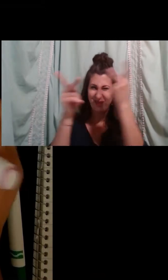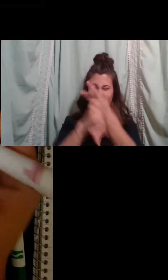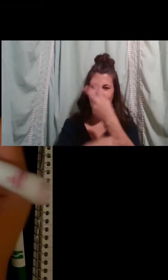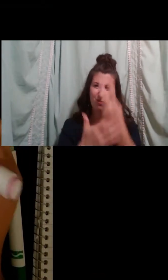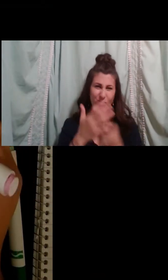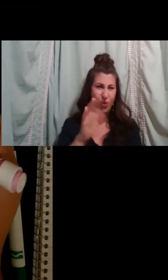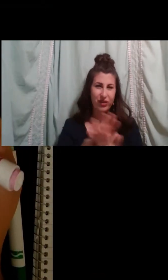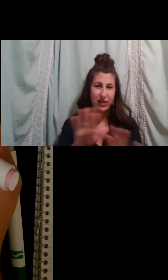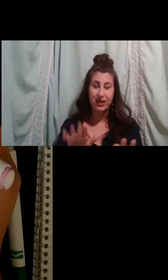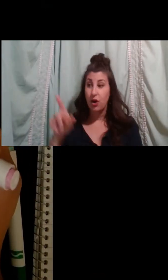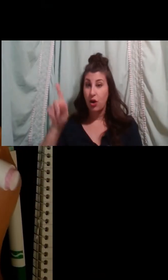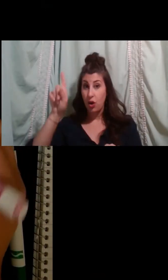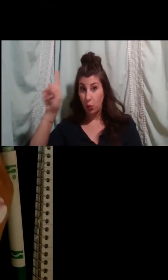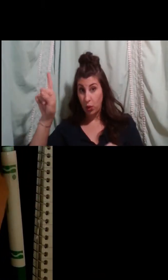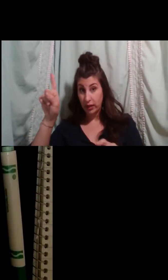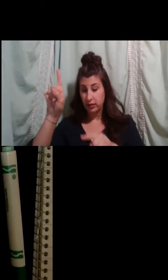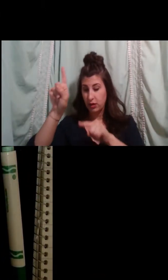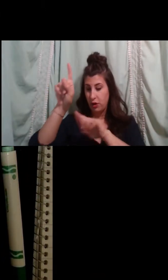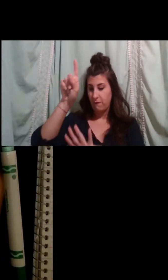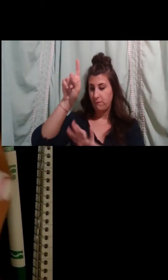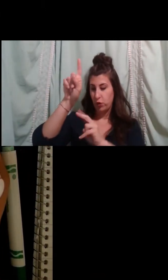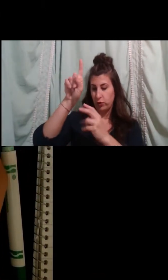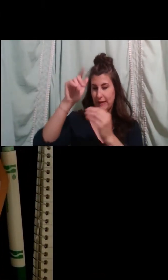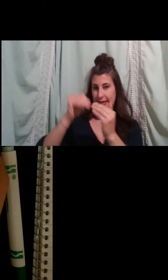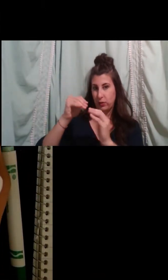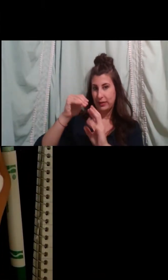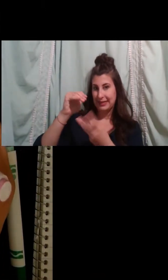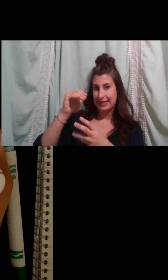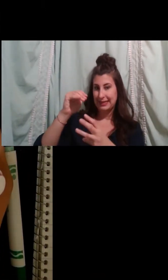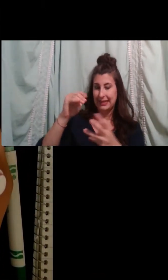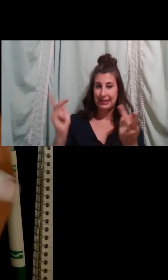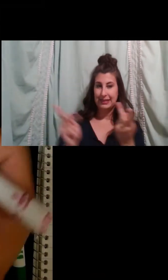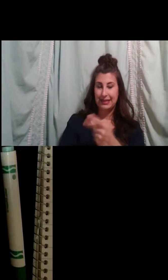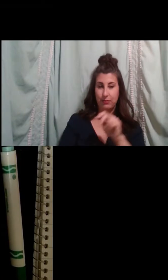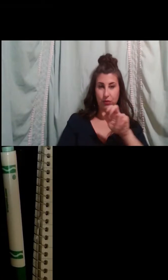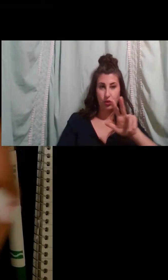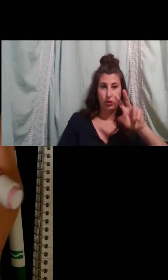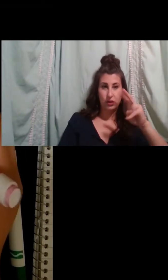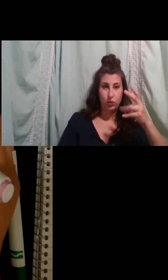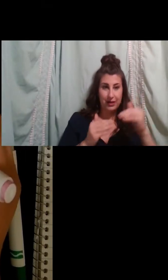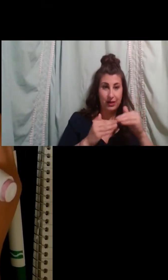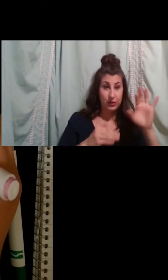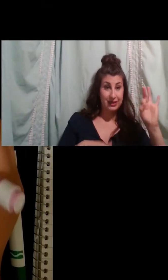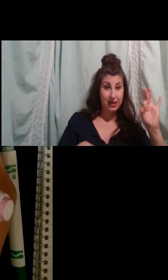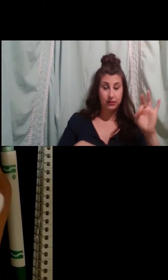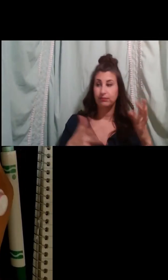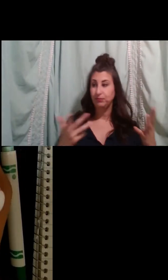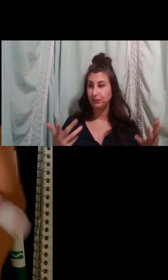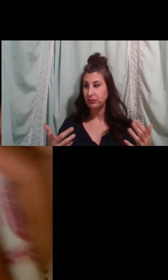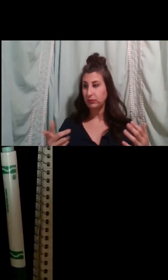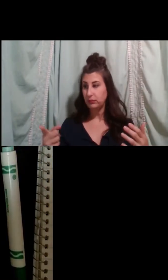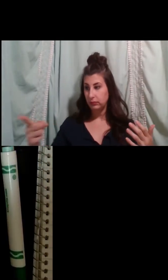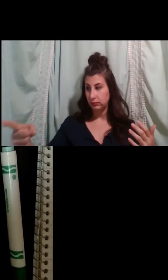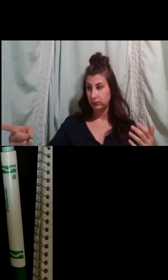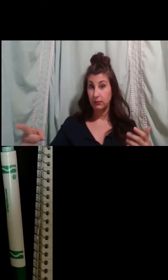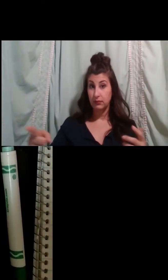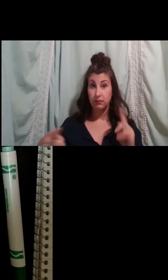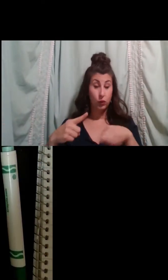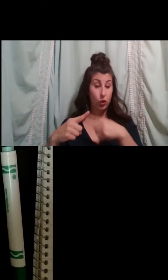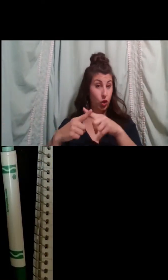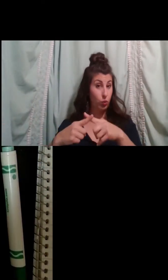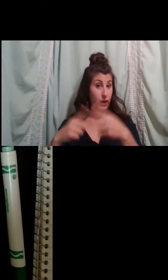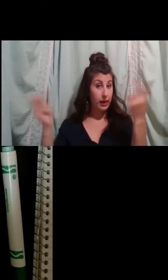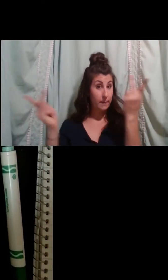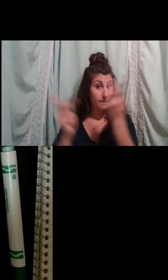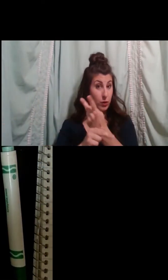This is the same thing as saying 1 over 4 squared is 16 times 3 squared, which is 9. All right,